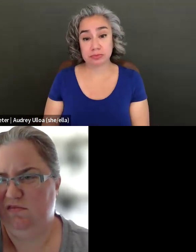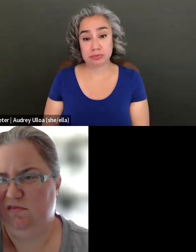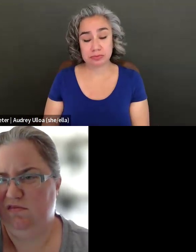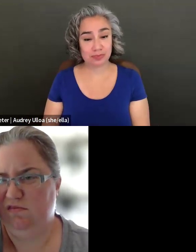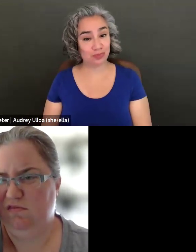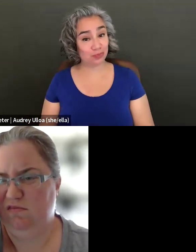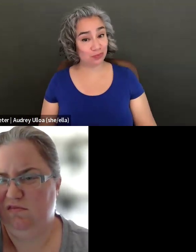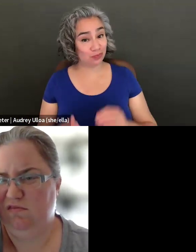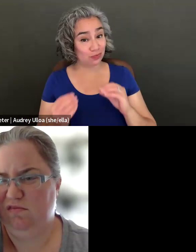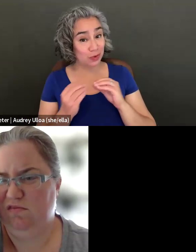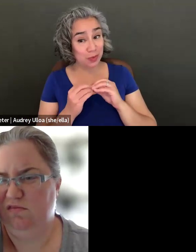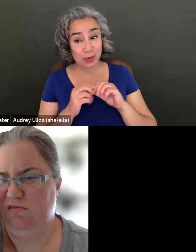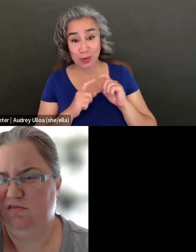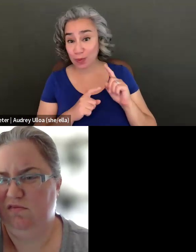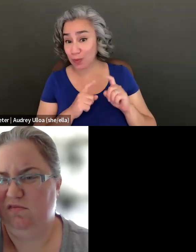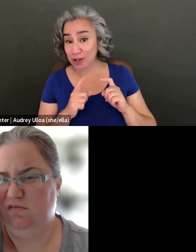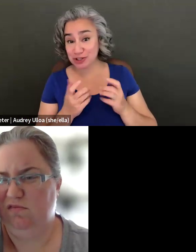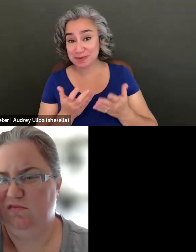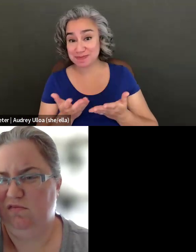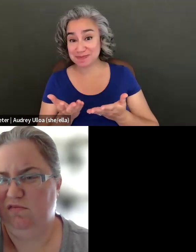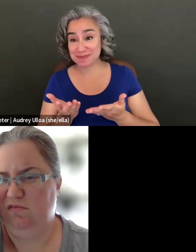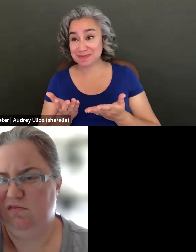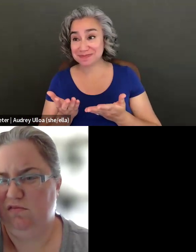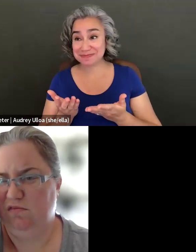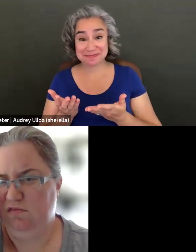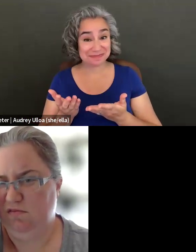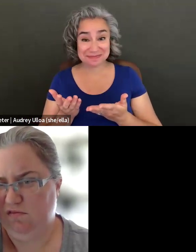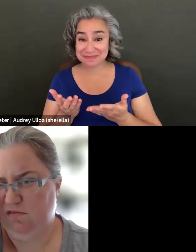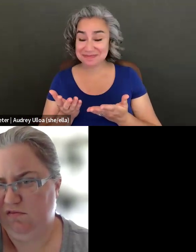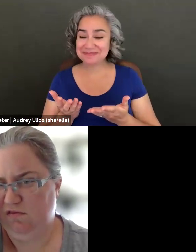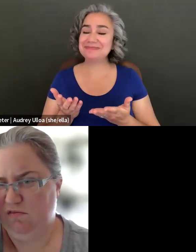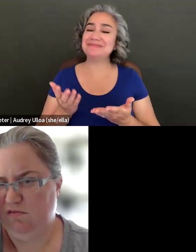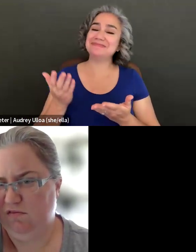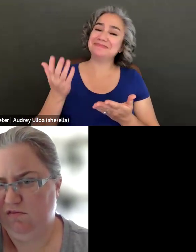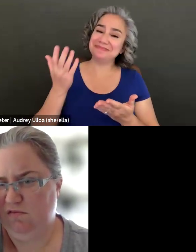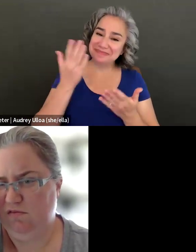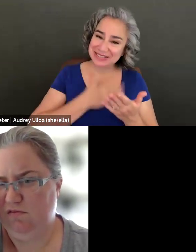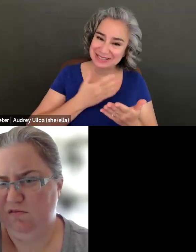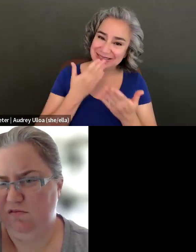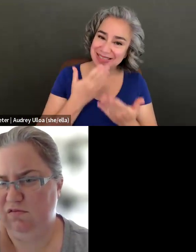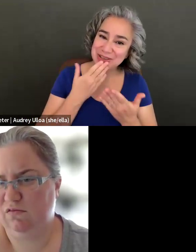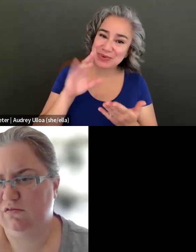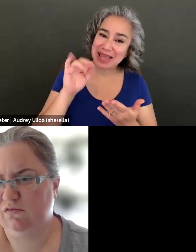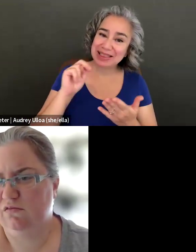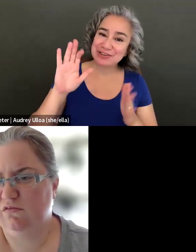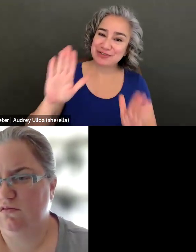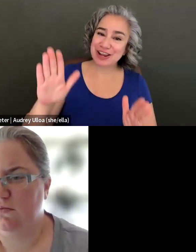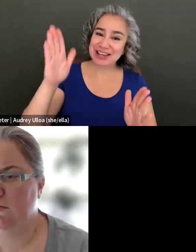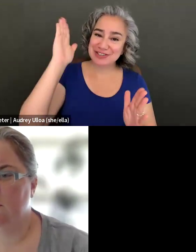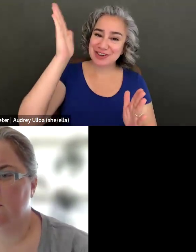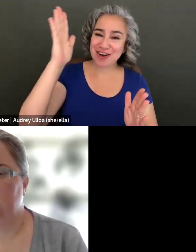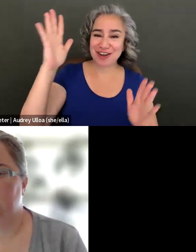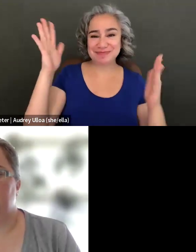Any more questions? Okay, if not, please join me in thanking Caitlyn for a great talk.